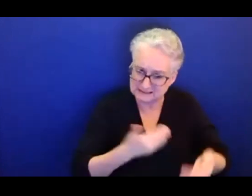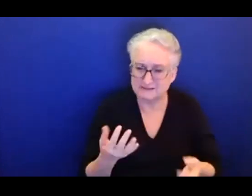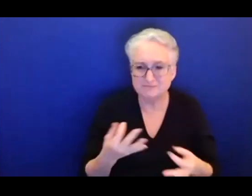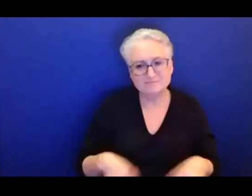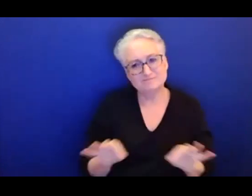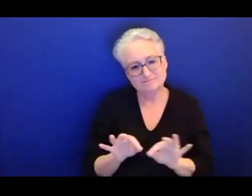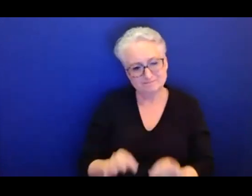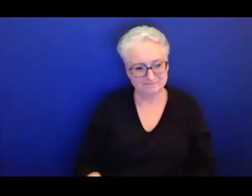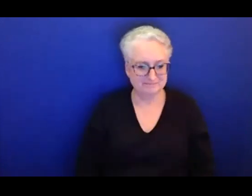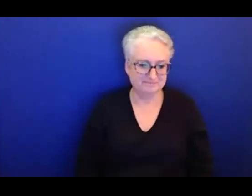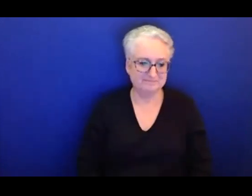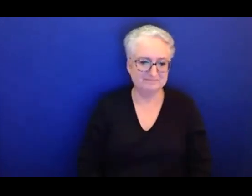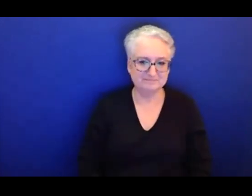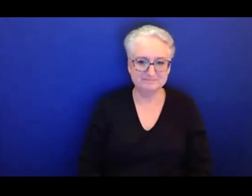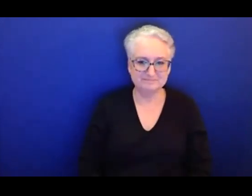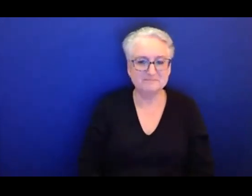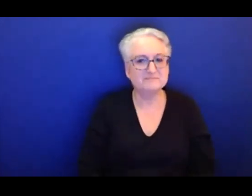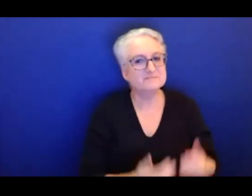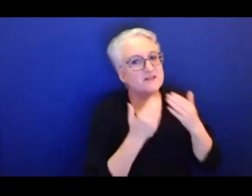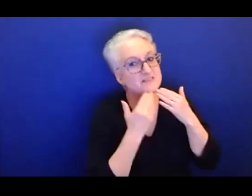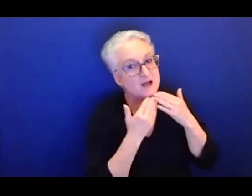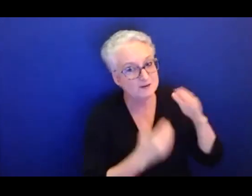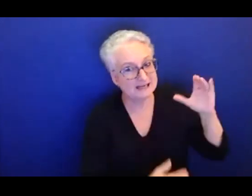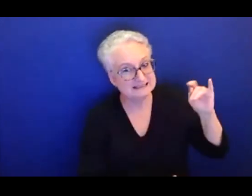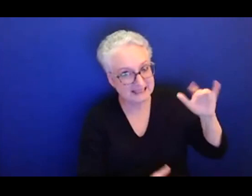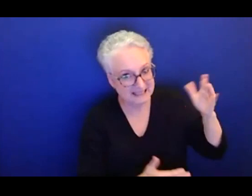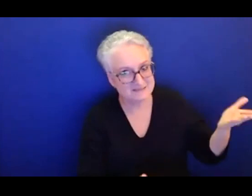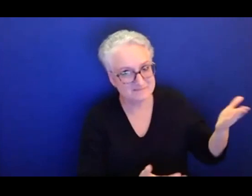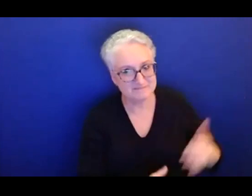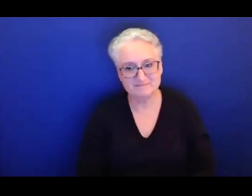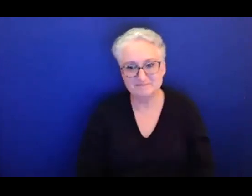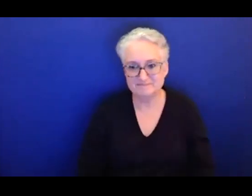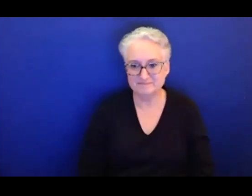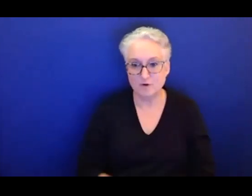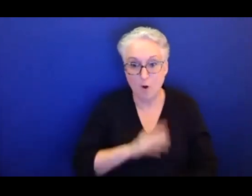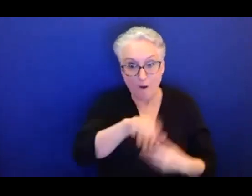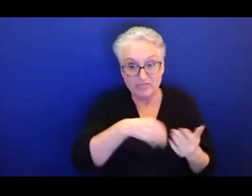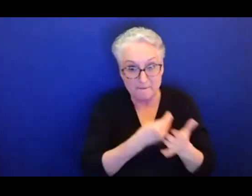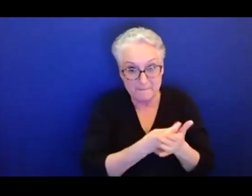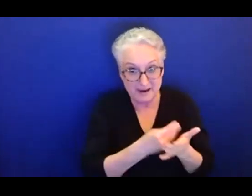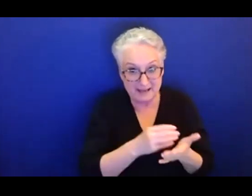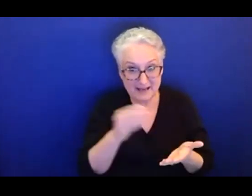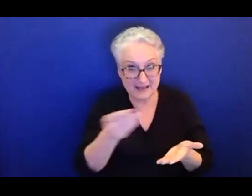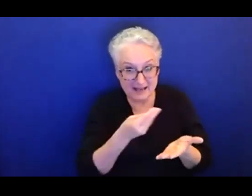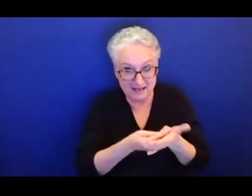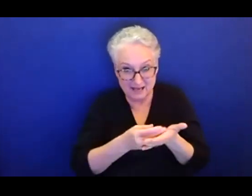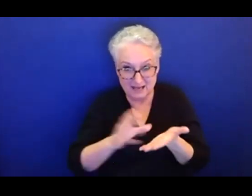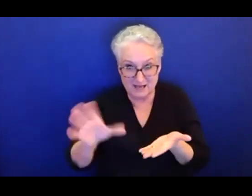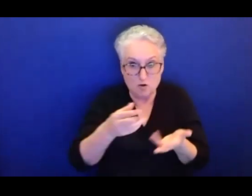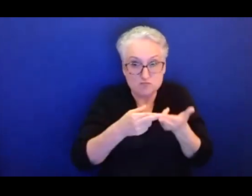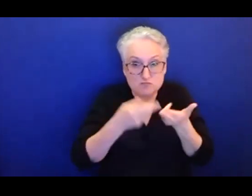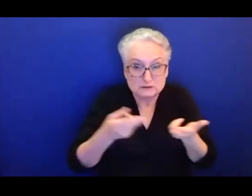ensuring these valuable resources go to the most in need. And please make sure to follow up on the upcoming opportunity to